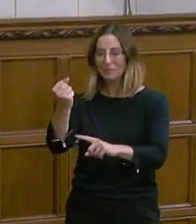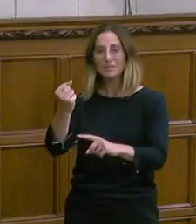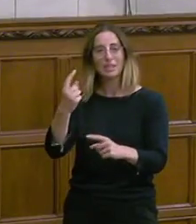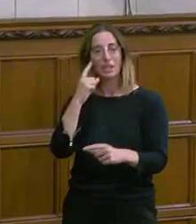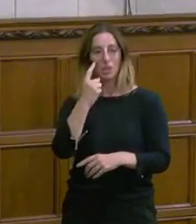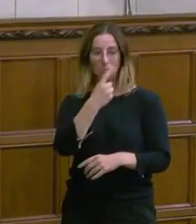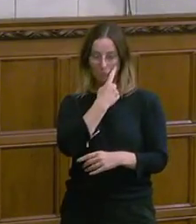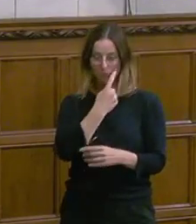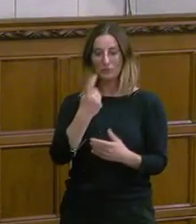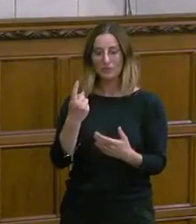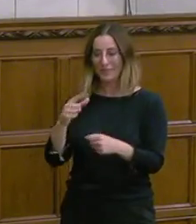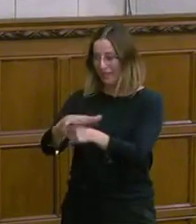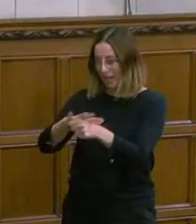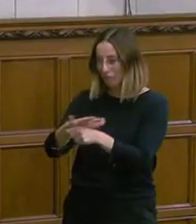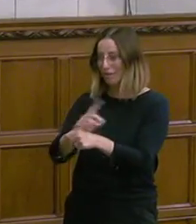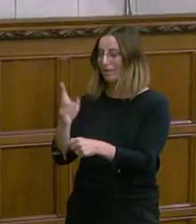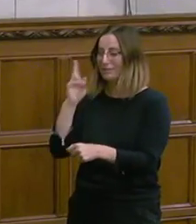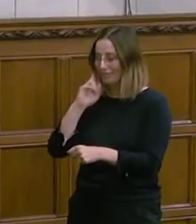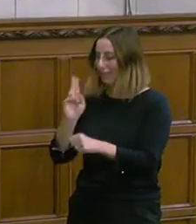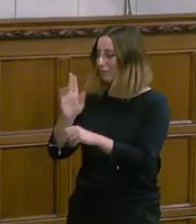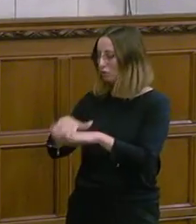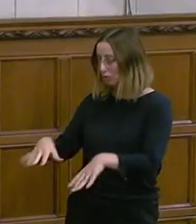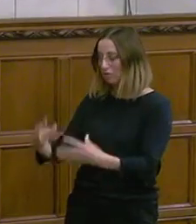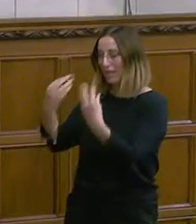that this is an area that we must pay more attention to.